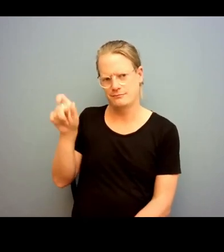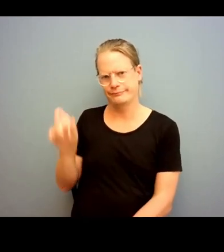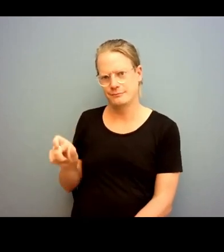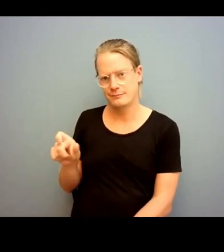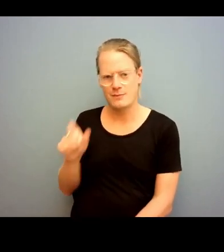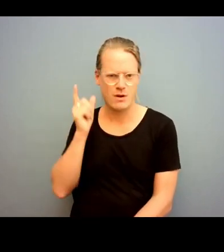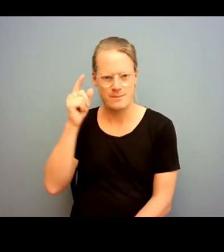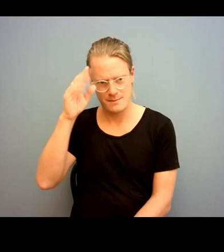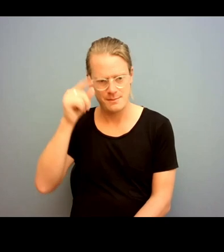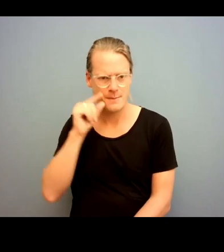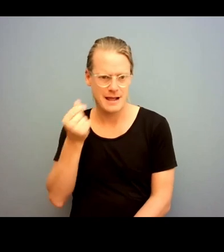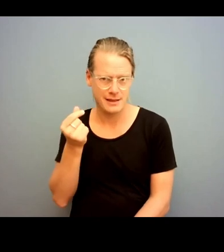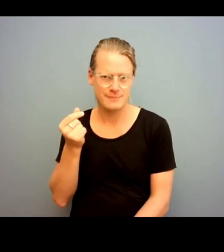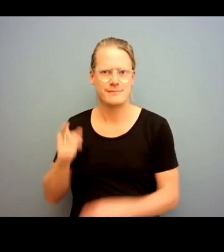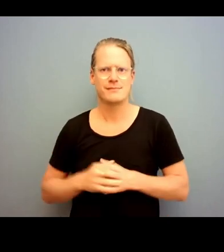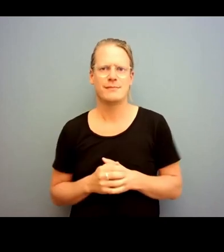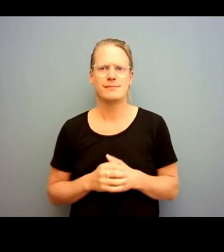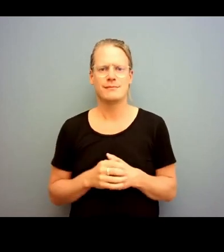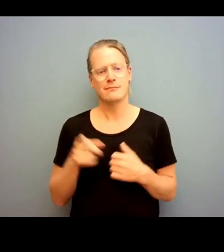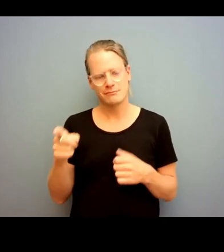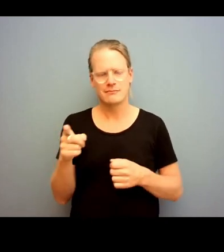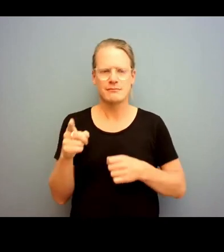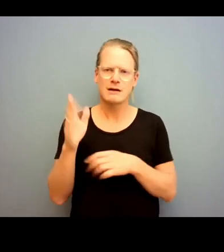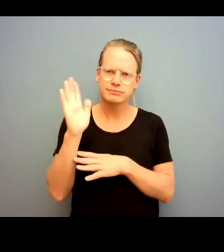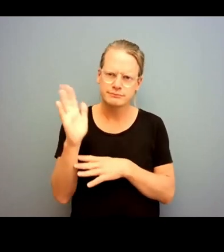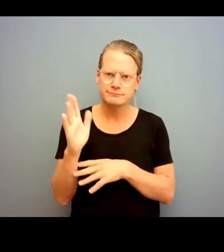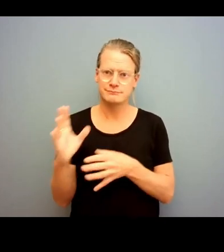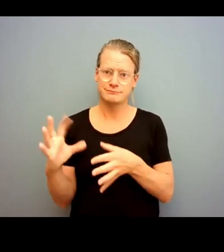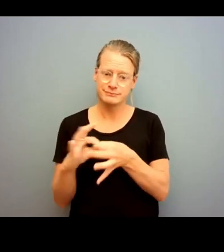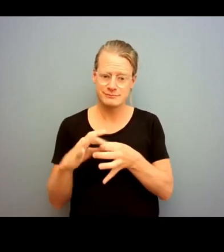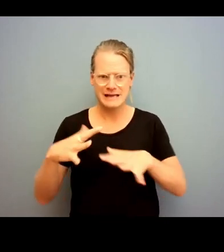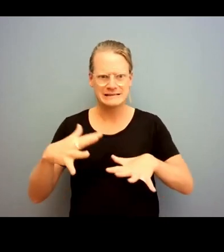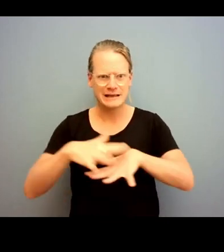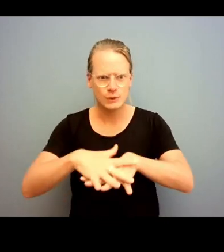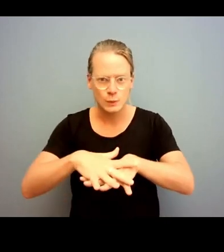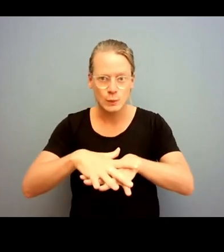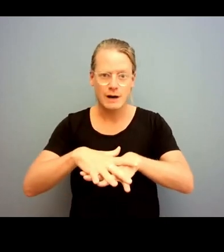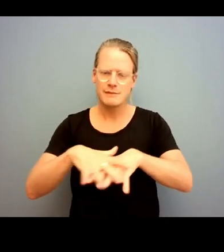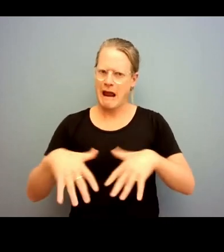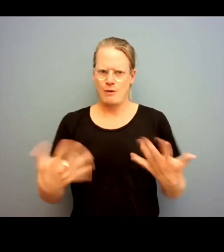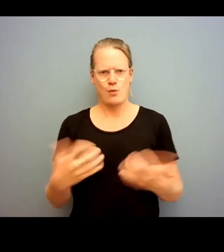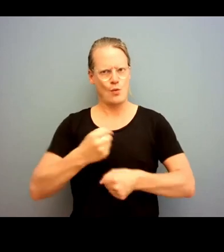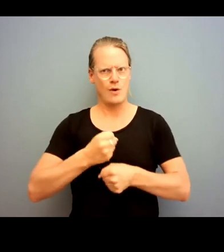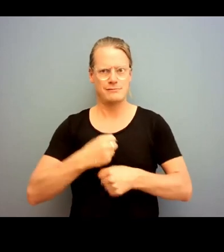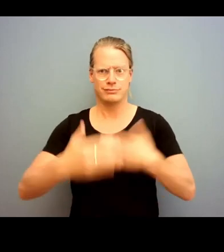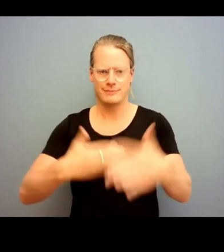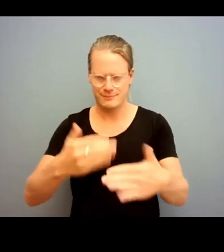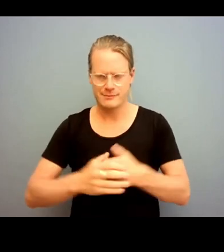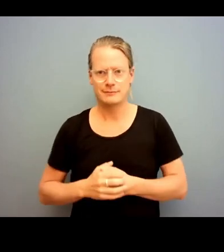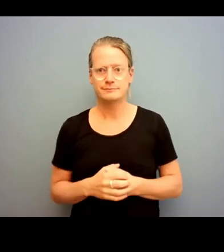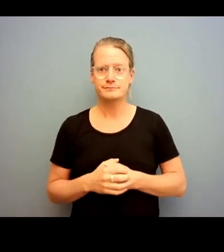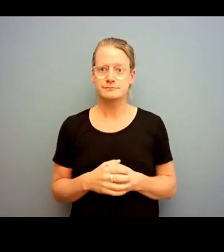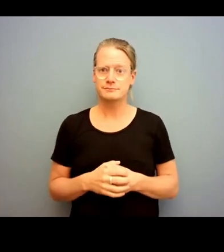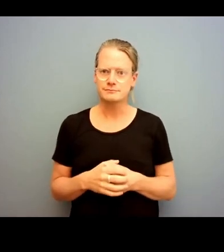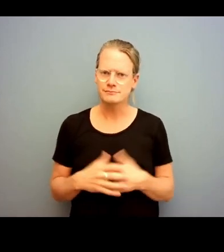who had a presentation on intersectionality and how the rights of persons